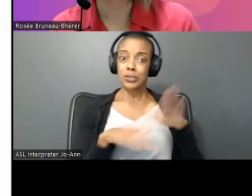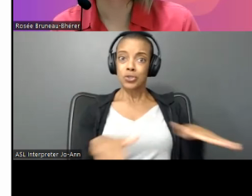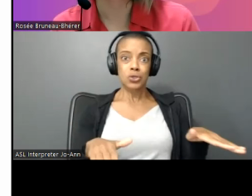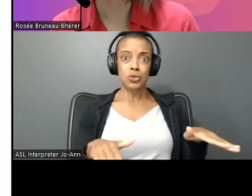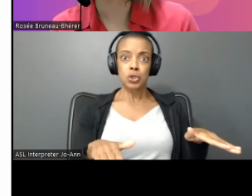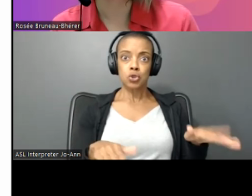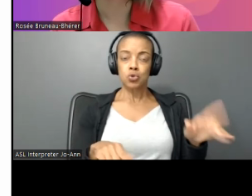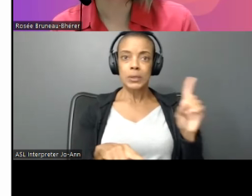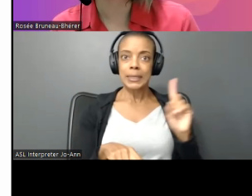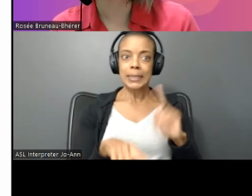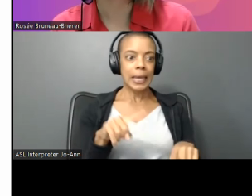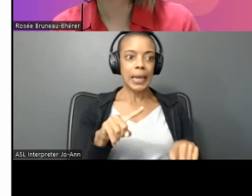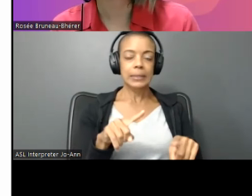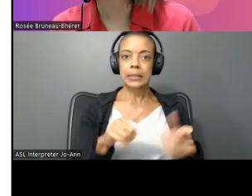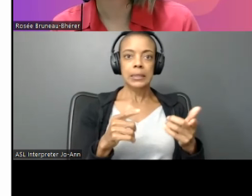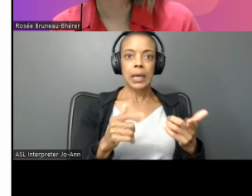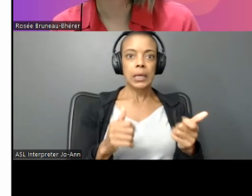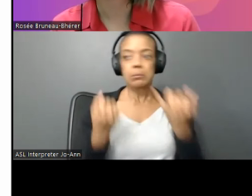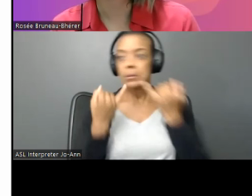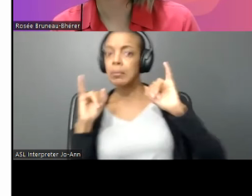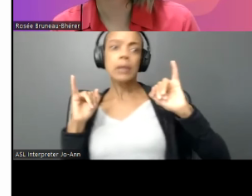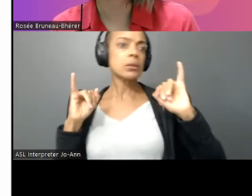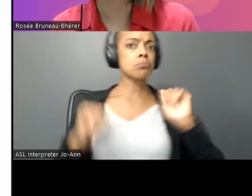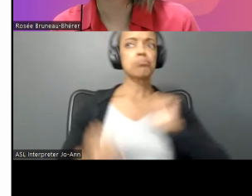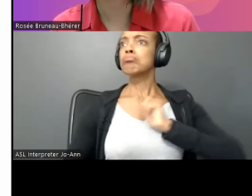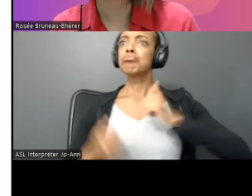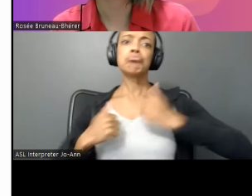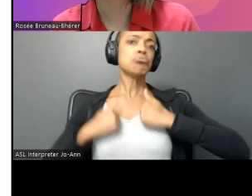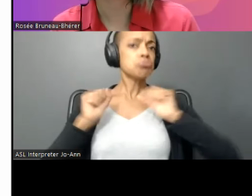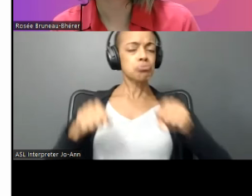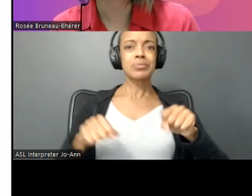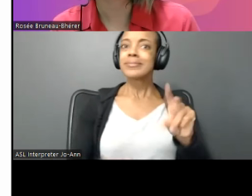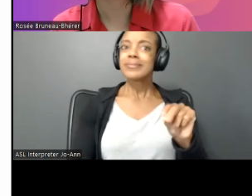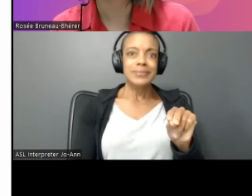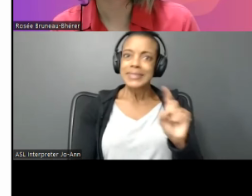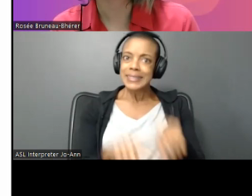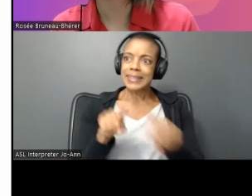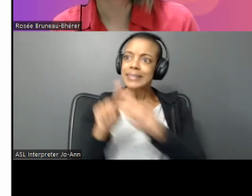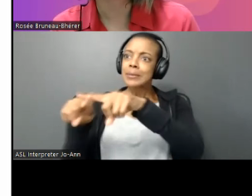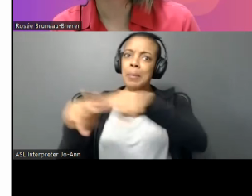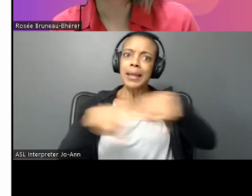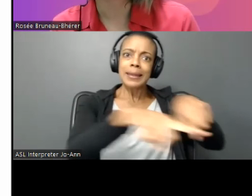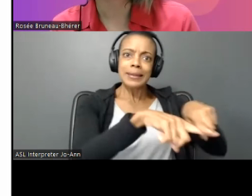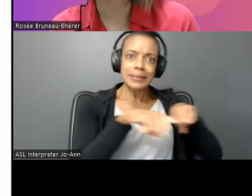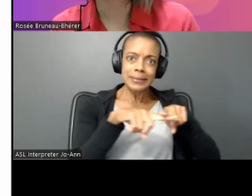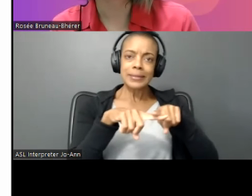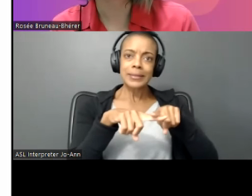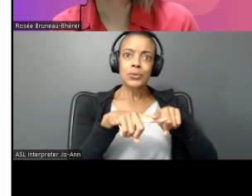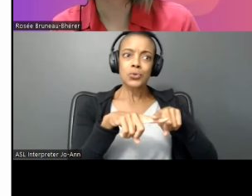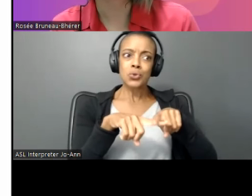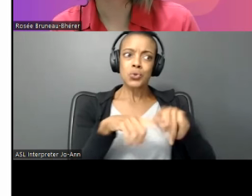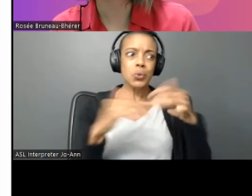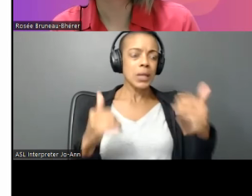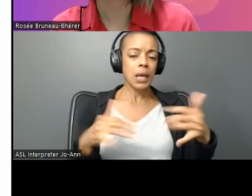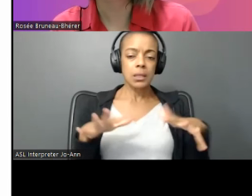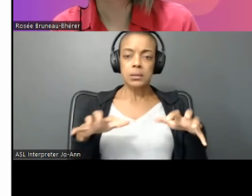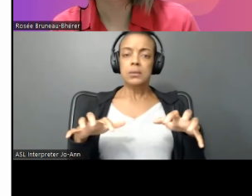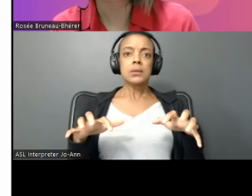their own needs. So generally, they find themselves frozen in situations that create a lot of